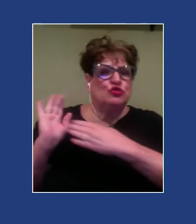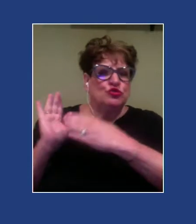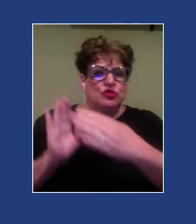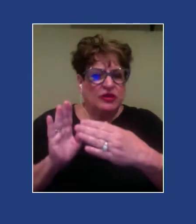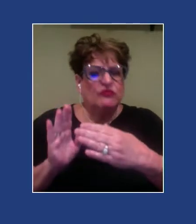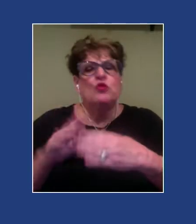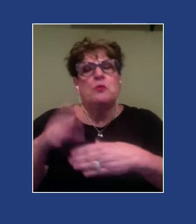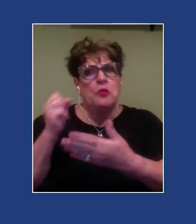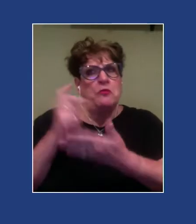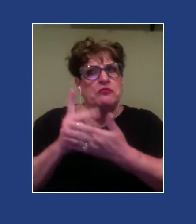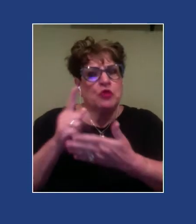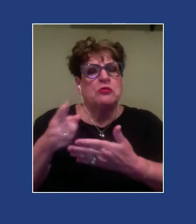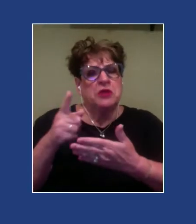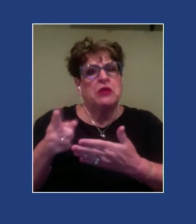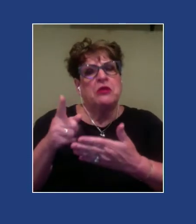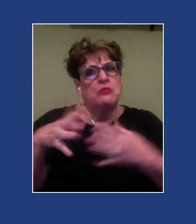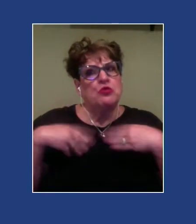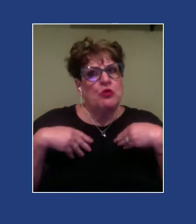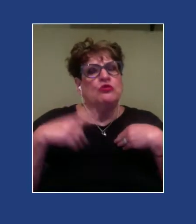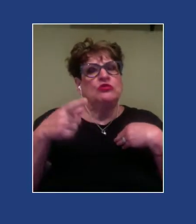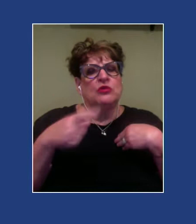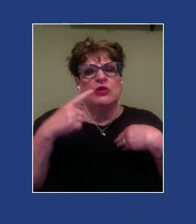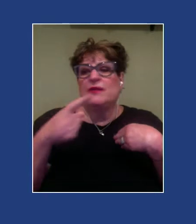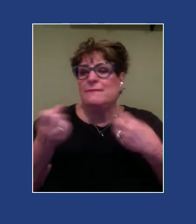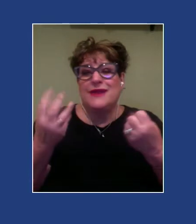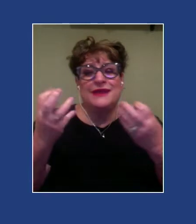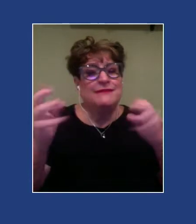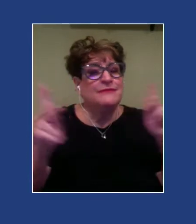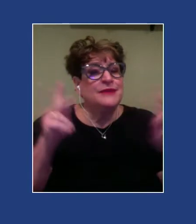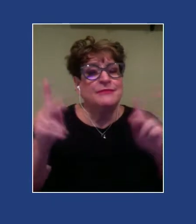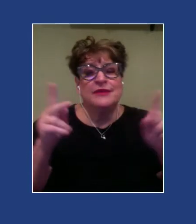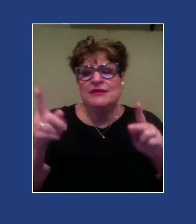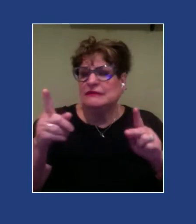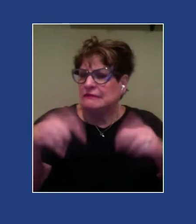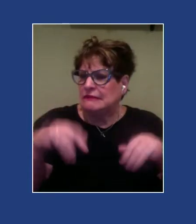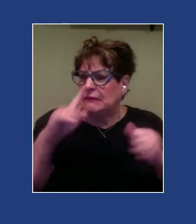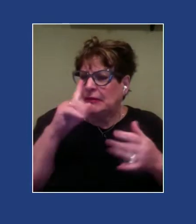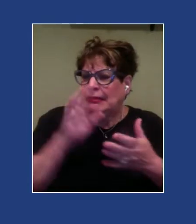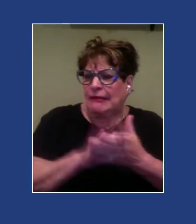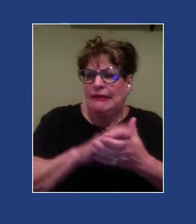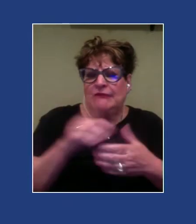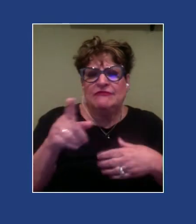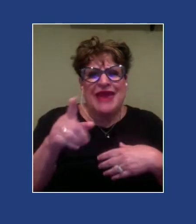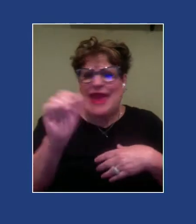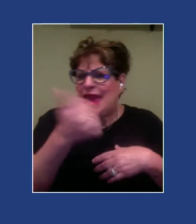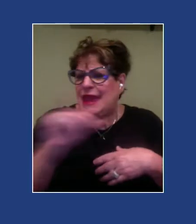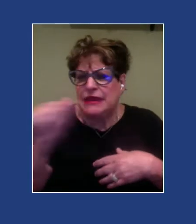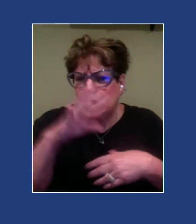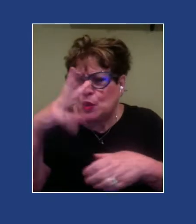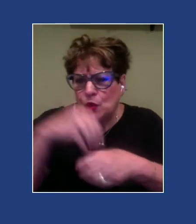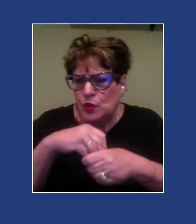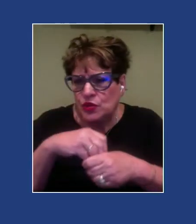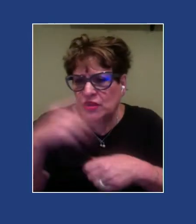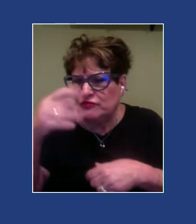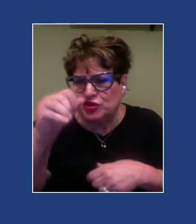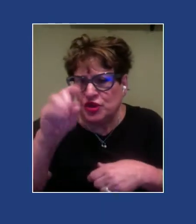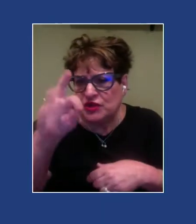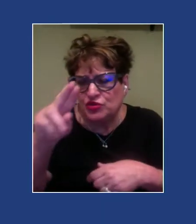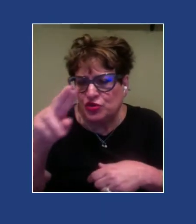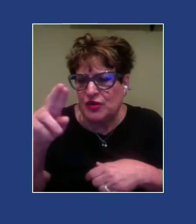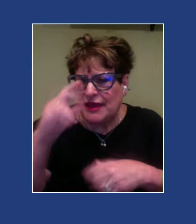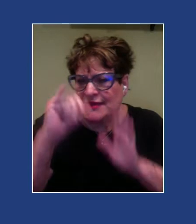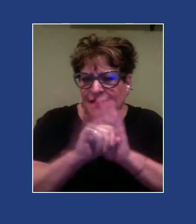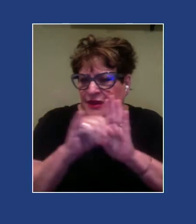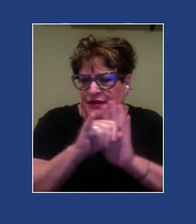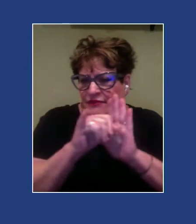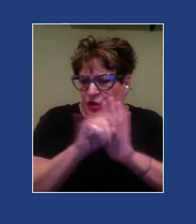affirming approach for gender minorities, many people still believe that any inclusion of a gender identity-related diagnosis in the